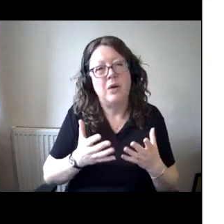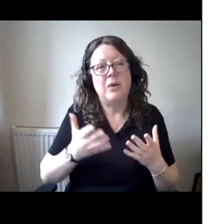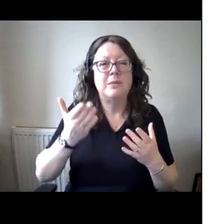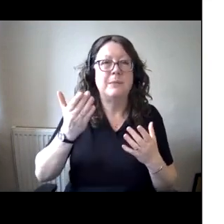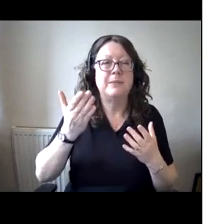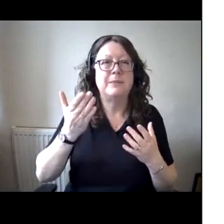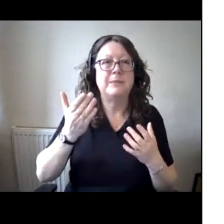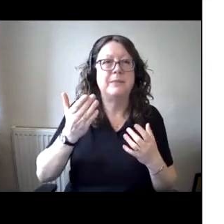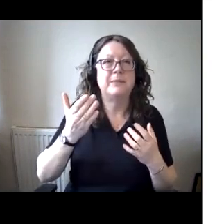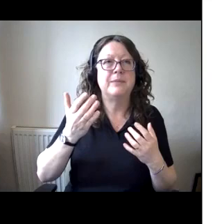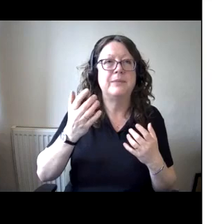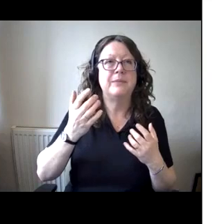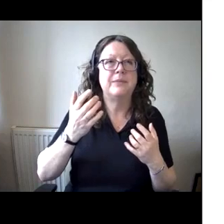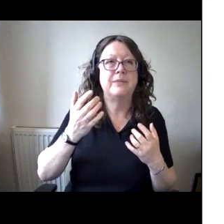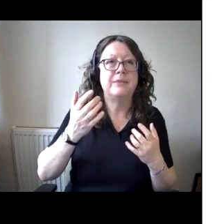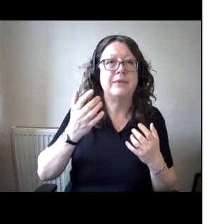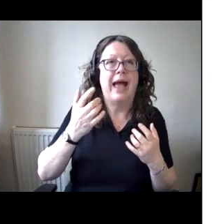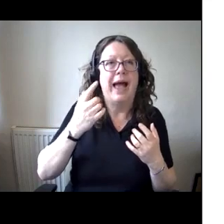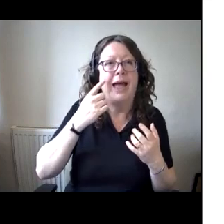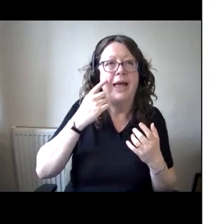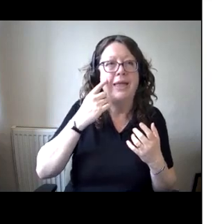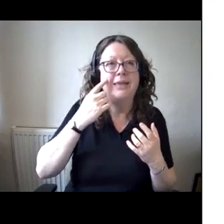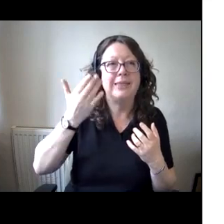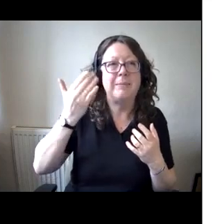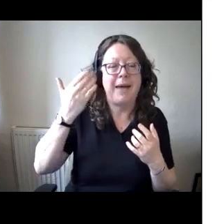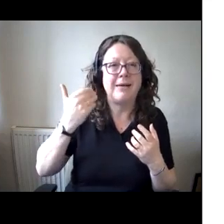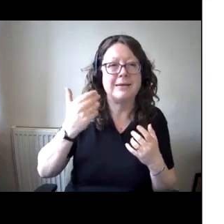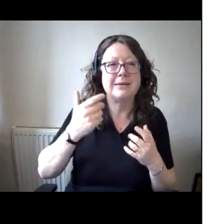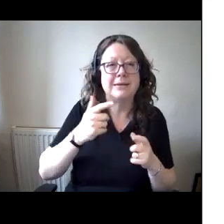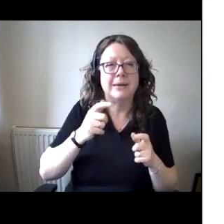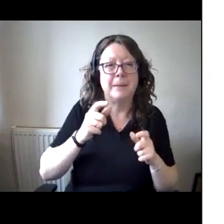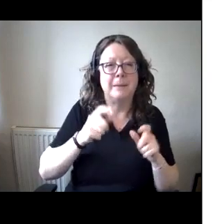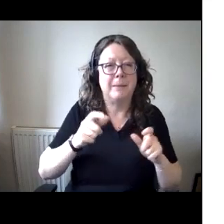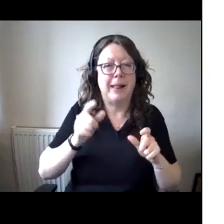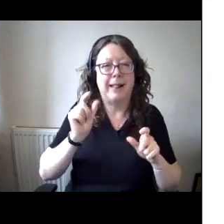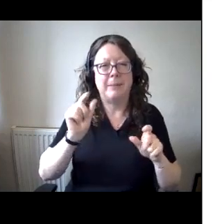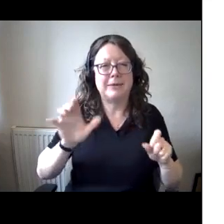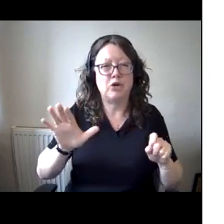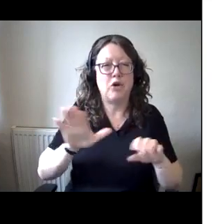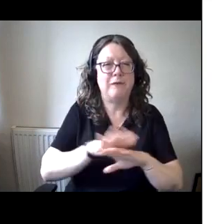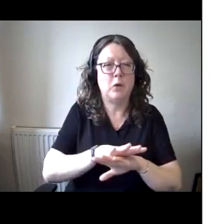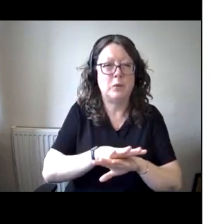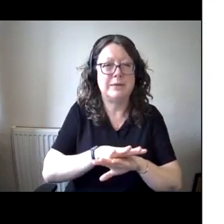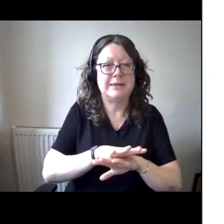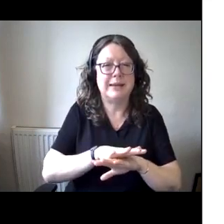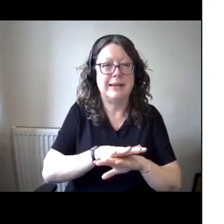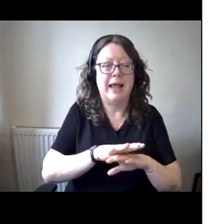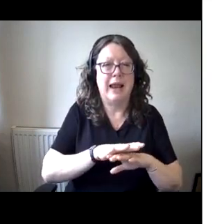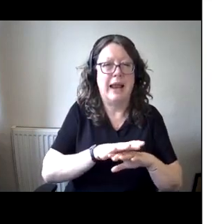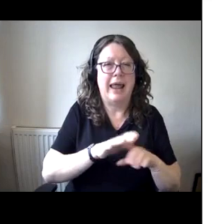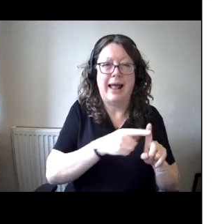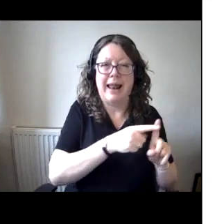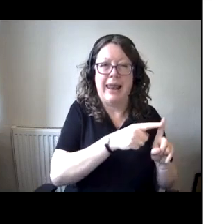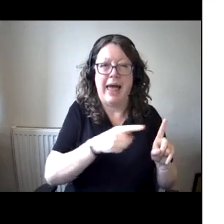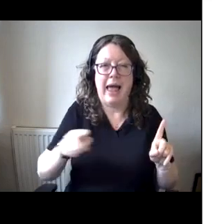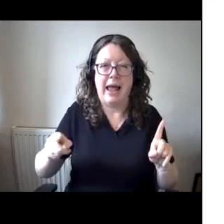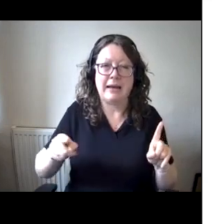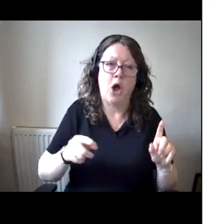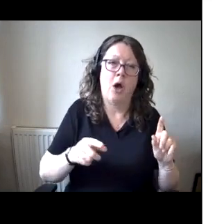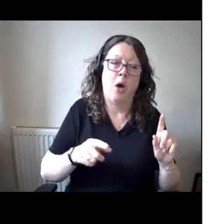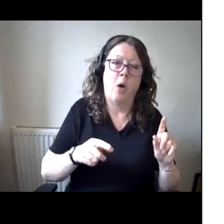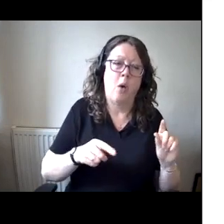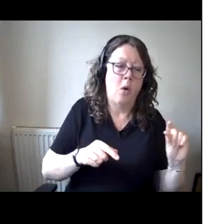whereas things have gotten a little bit confused, and we might think of on the spectrum as being that linear thing, so